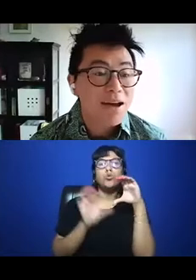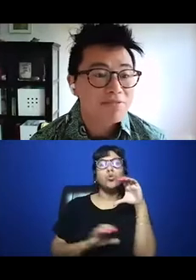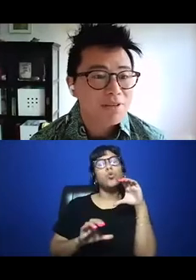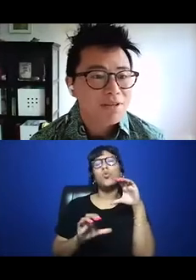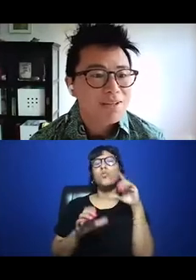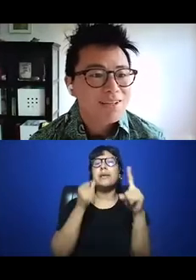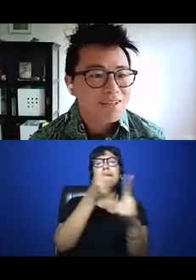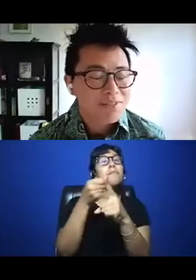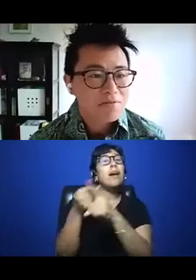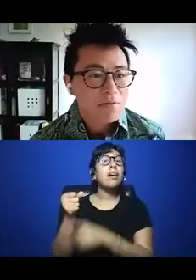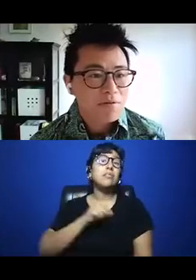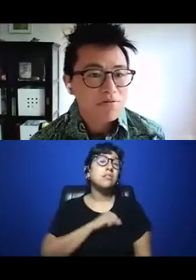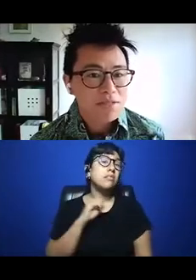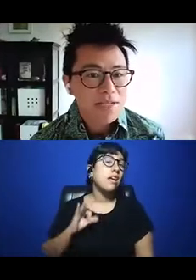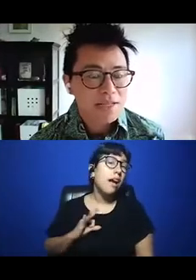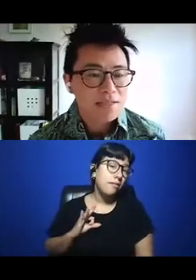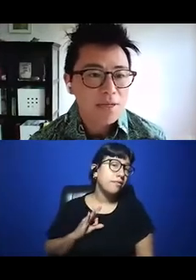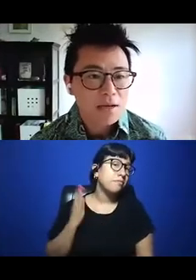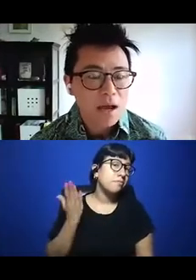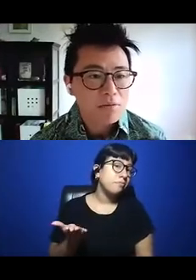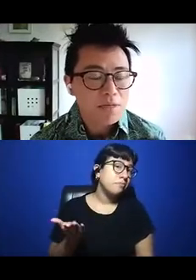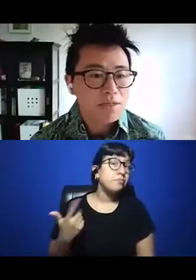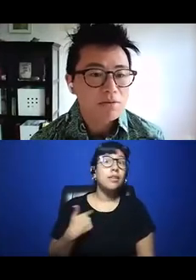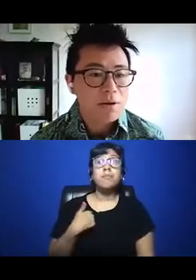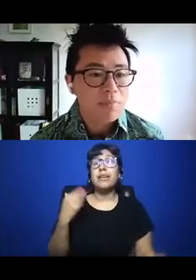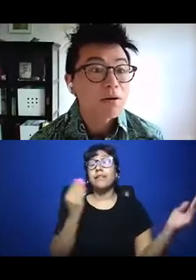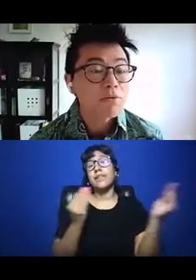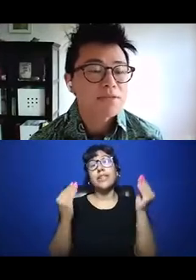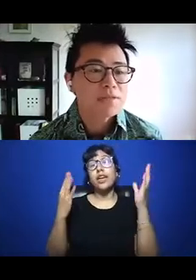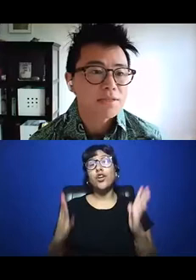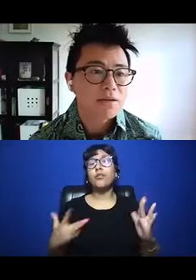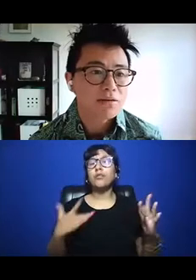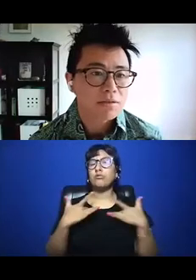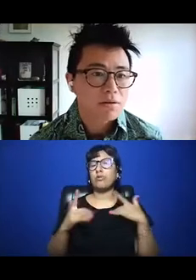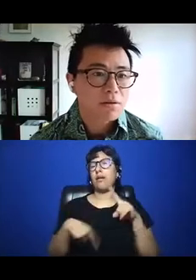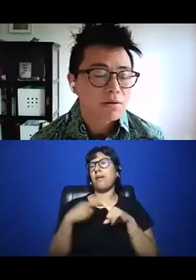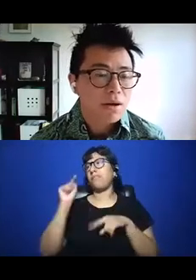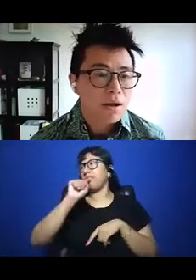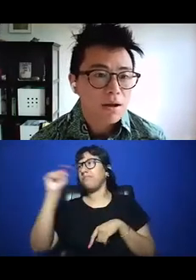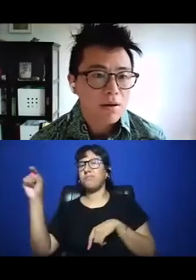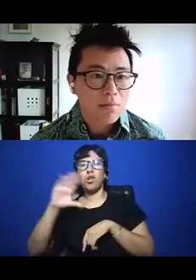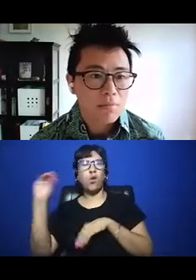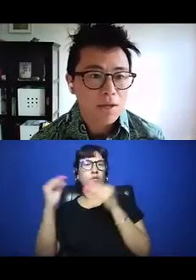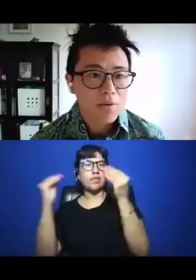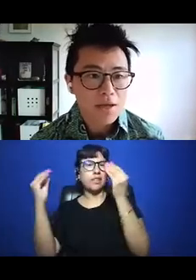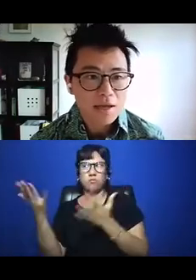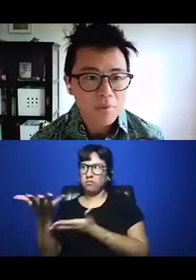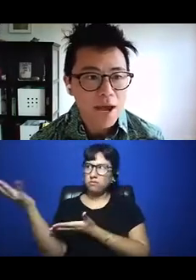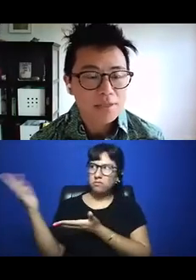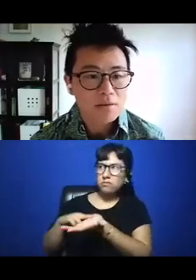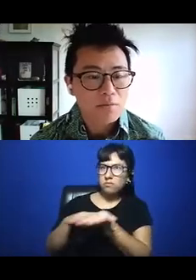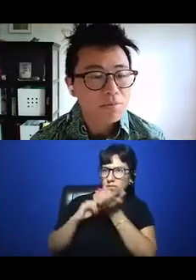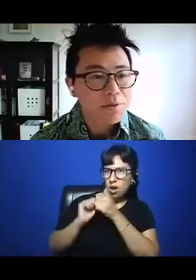fellow staff. So if I were facilitating this meeting, I would be concerned about my co-facilitators. How are